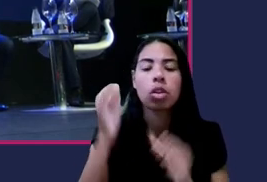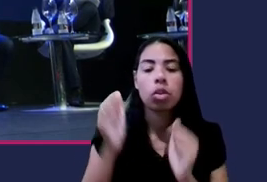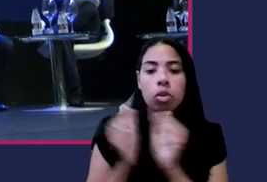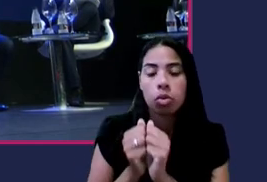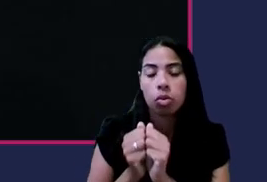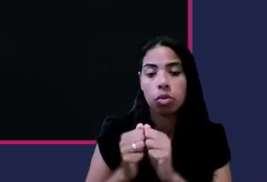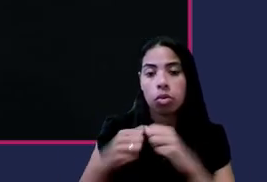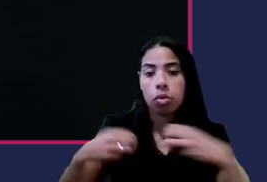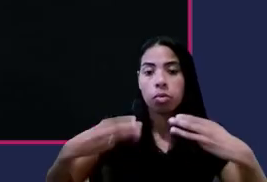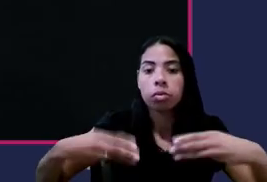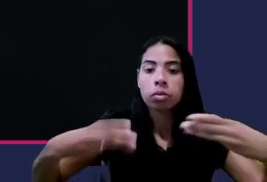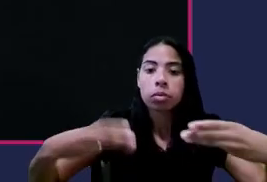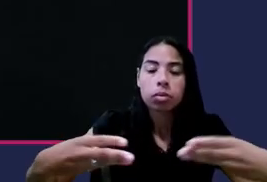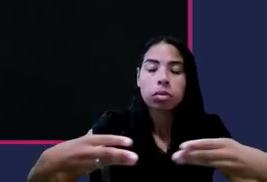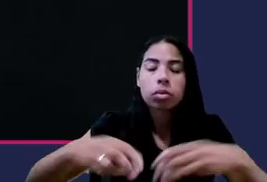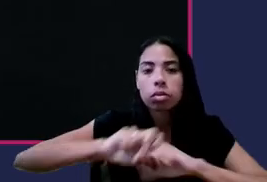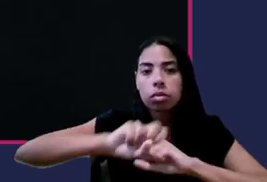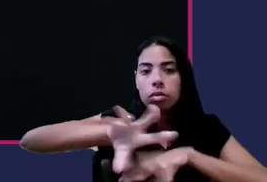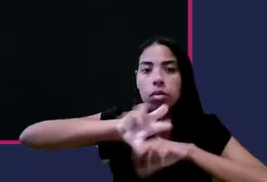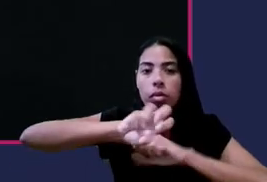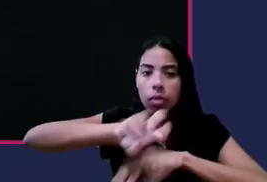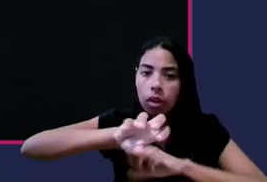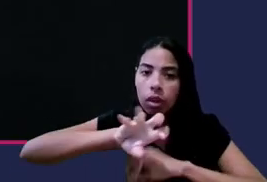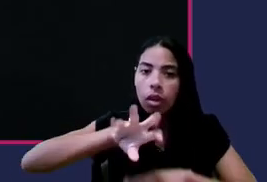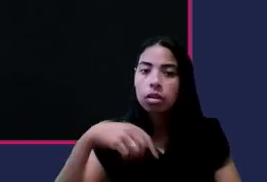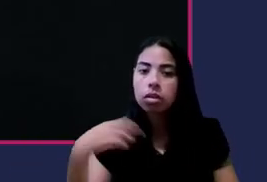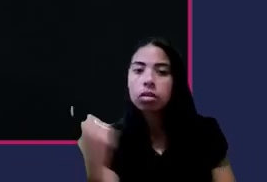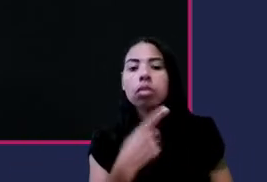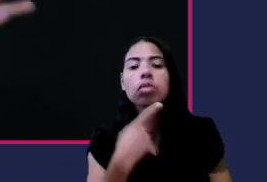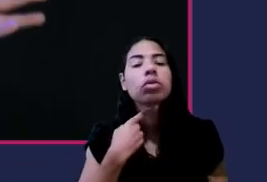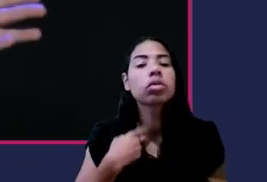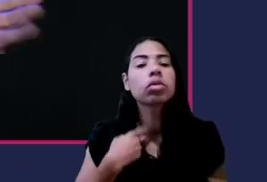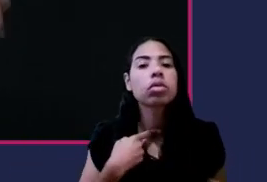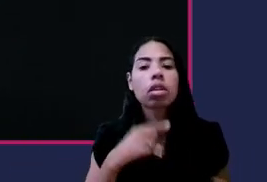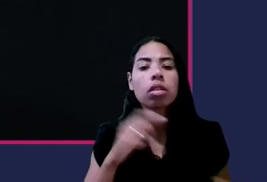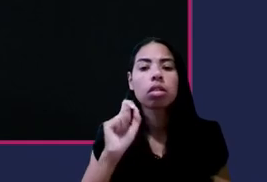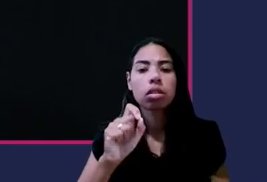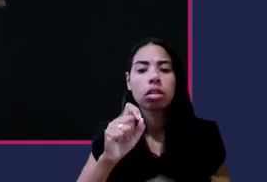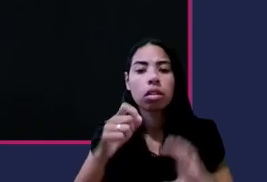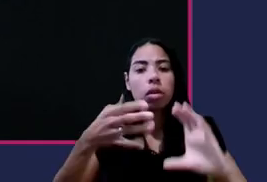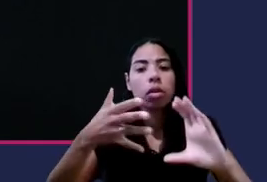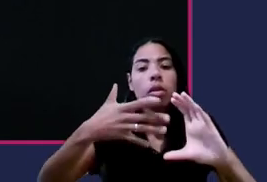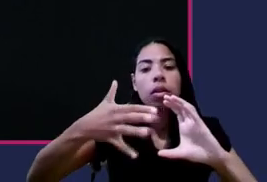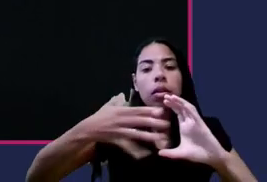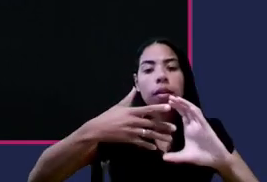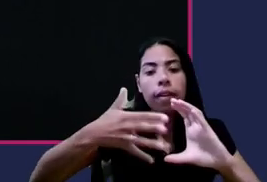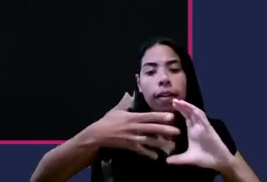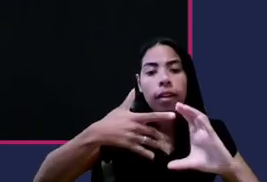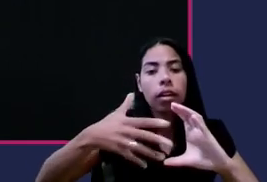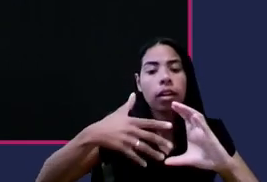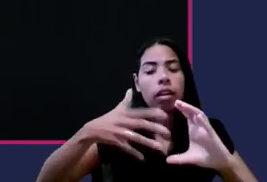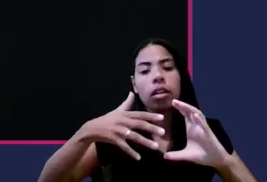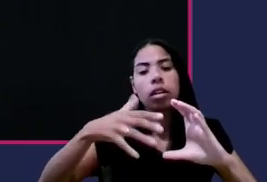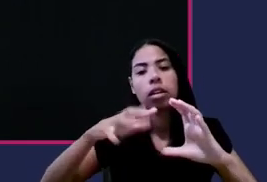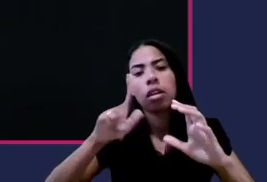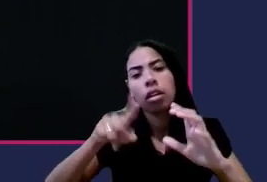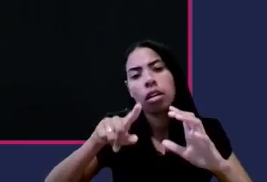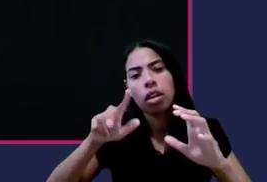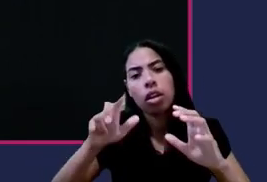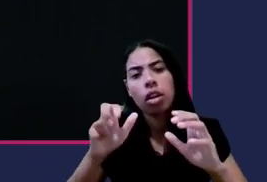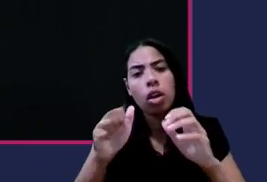few. And together with the Ministry of Education, we want rare disease to be part